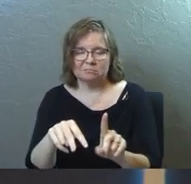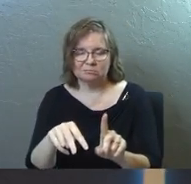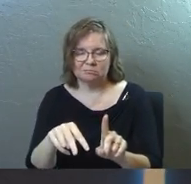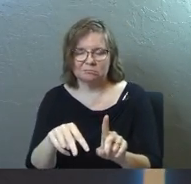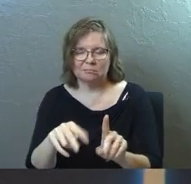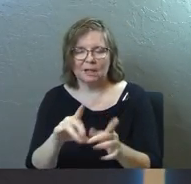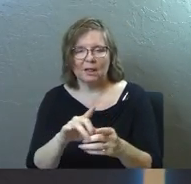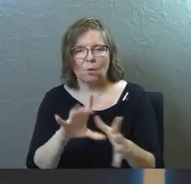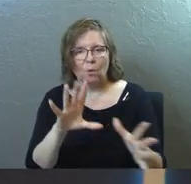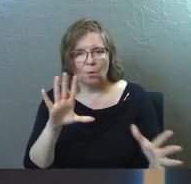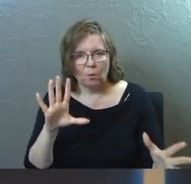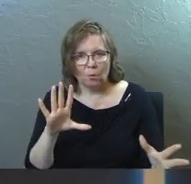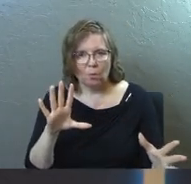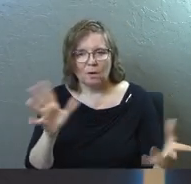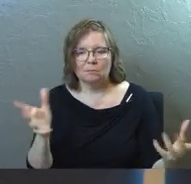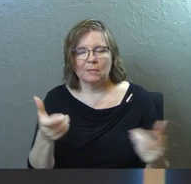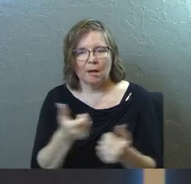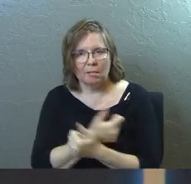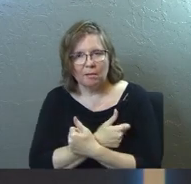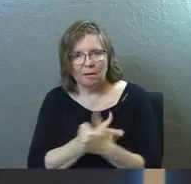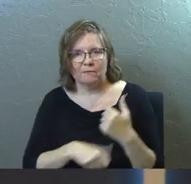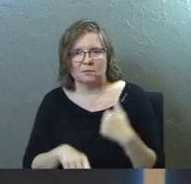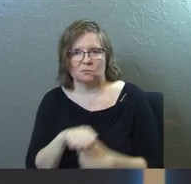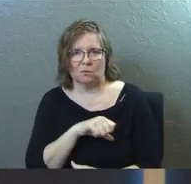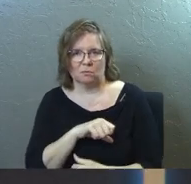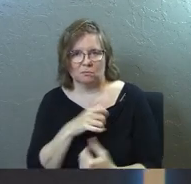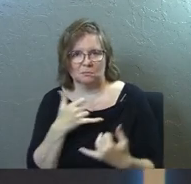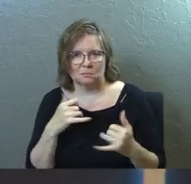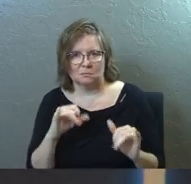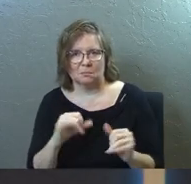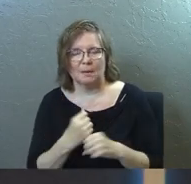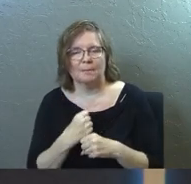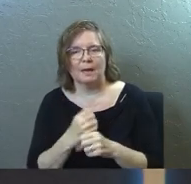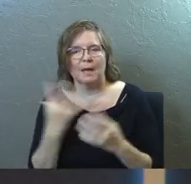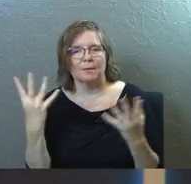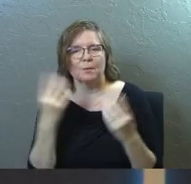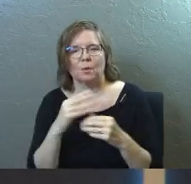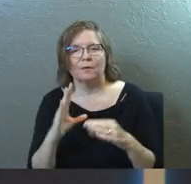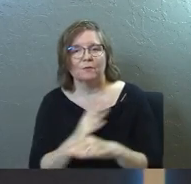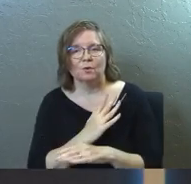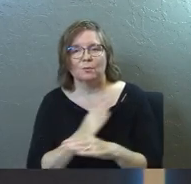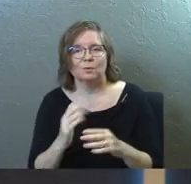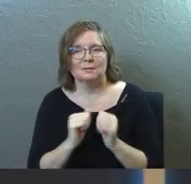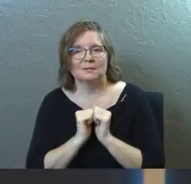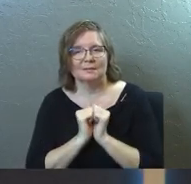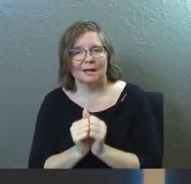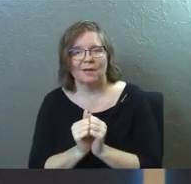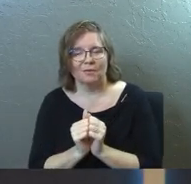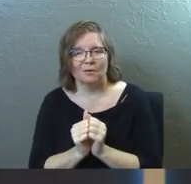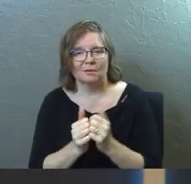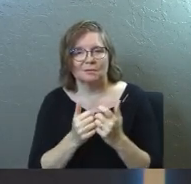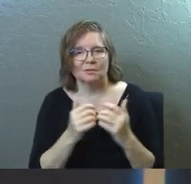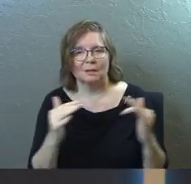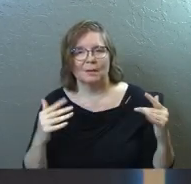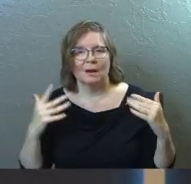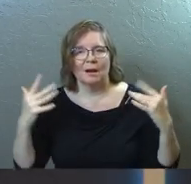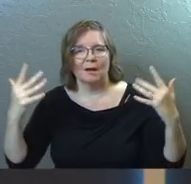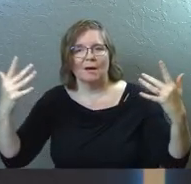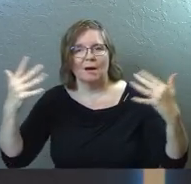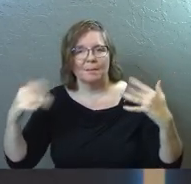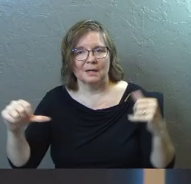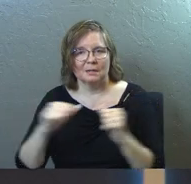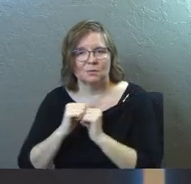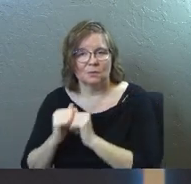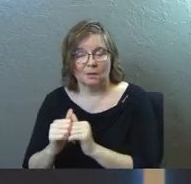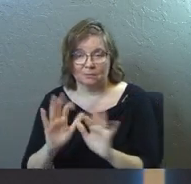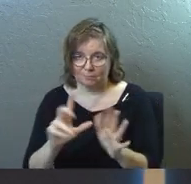go of them, and to come together and let God use us to make beautiful music, literally and metaphorically, right? To be in harmony. So